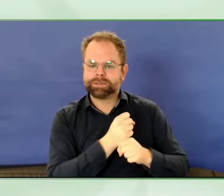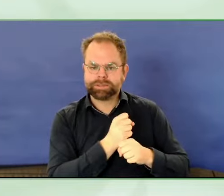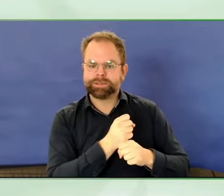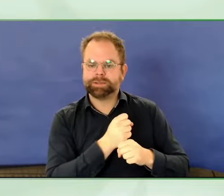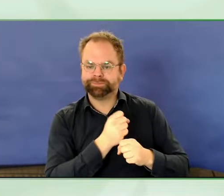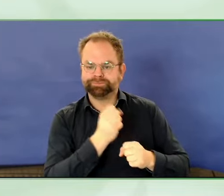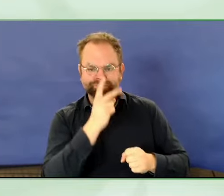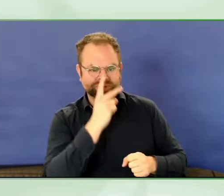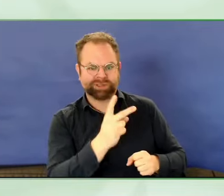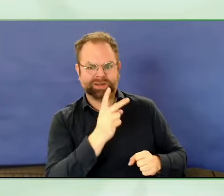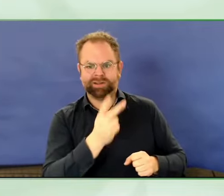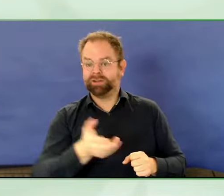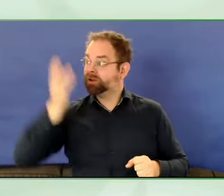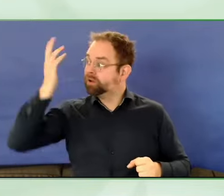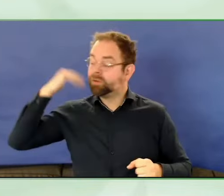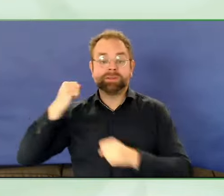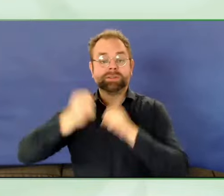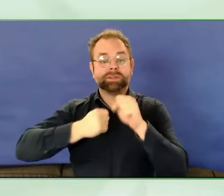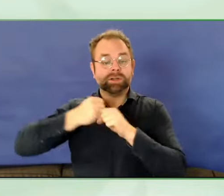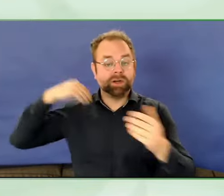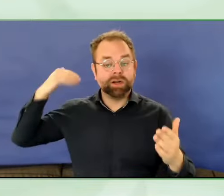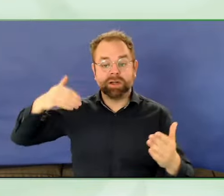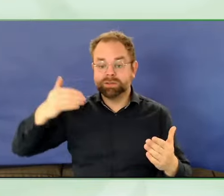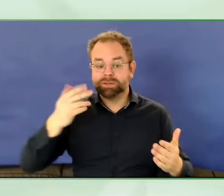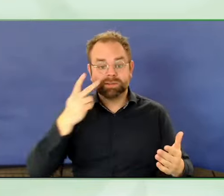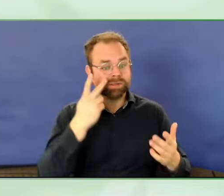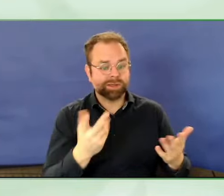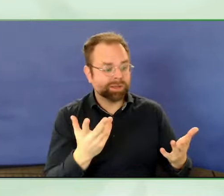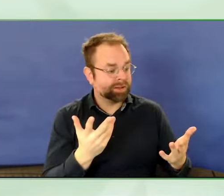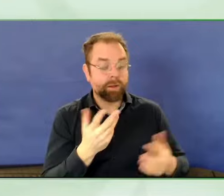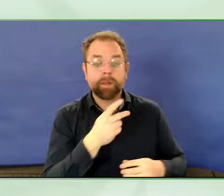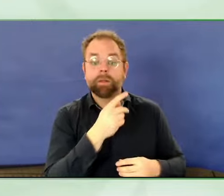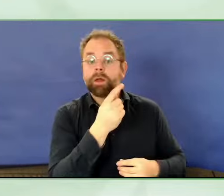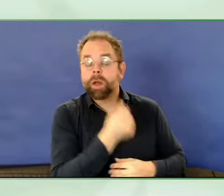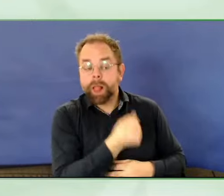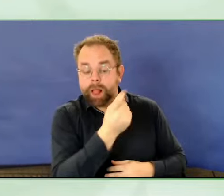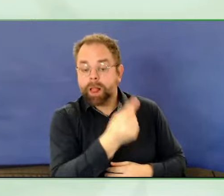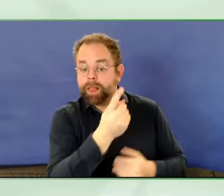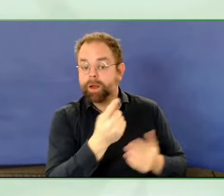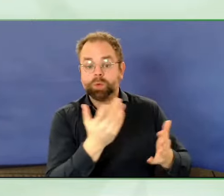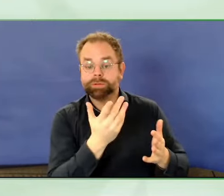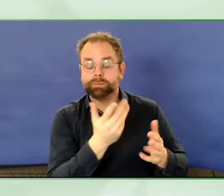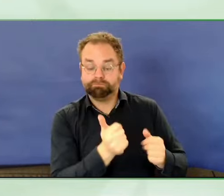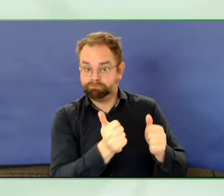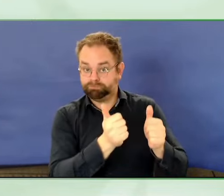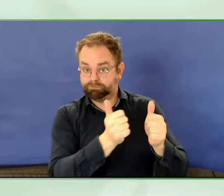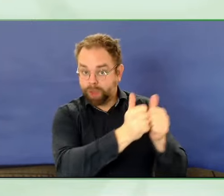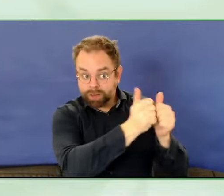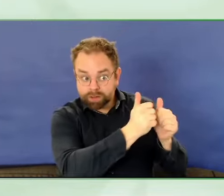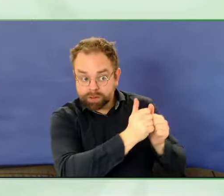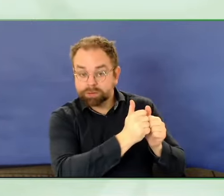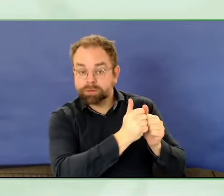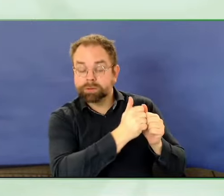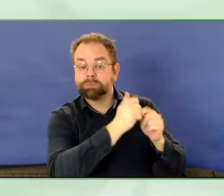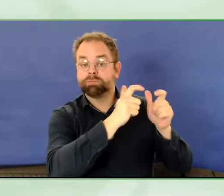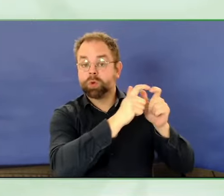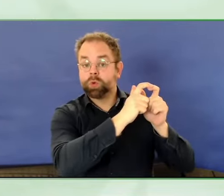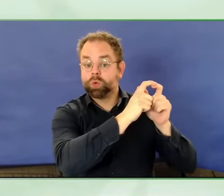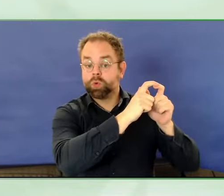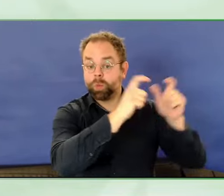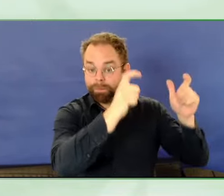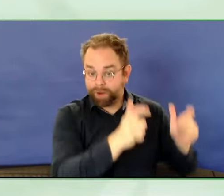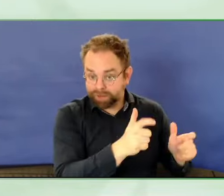not to just have a short-term partnerships on creating a real inclusive fashion world. It is so important to have a